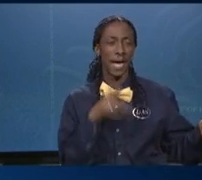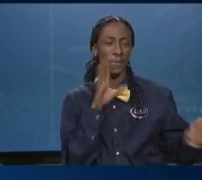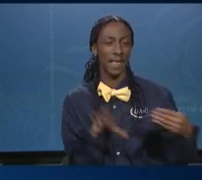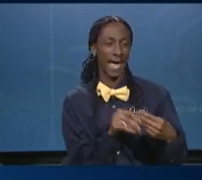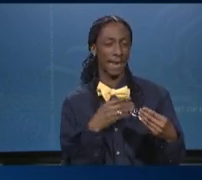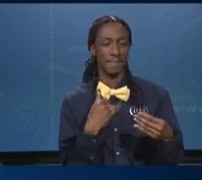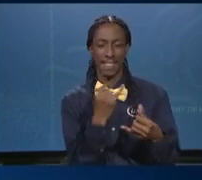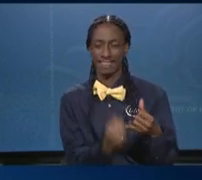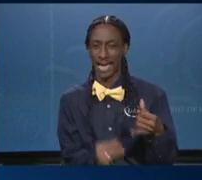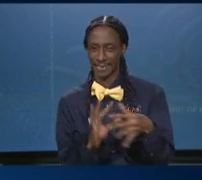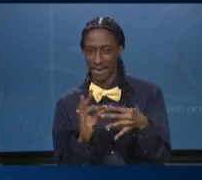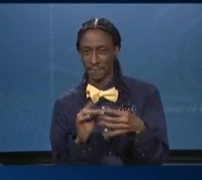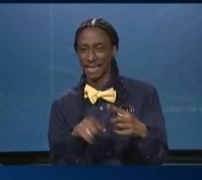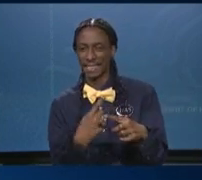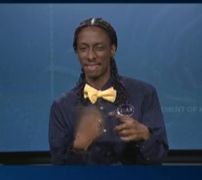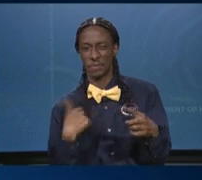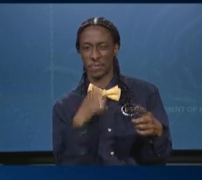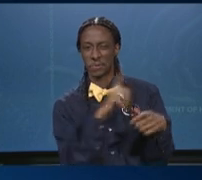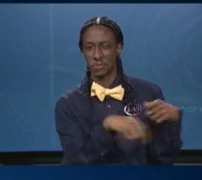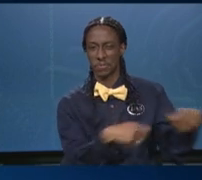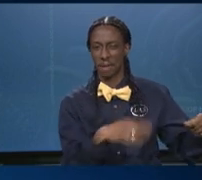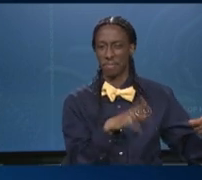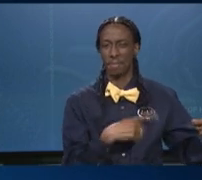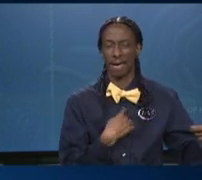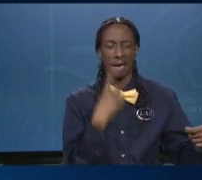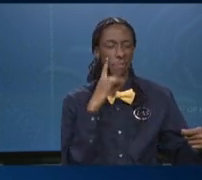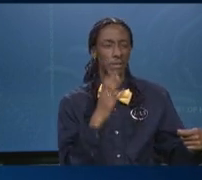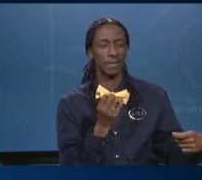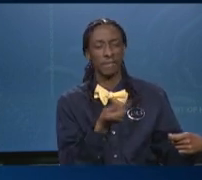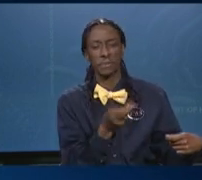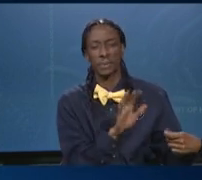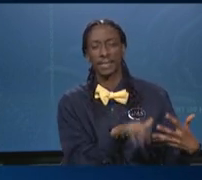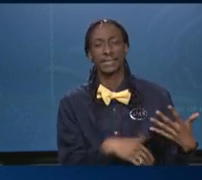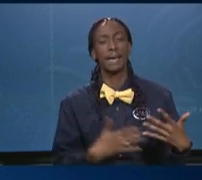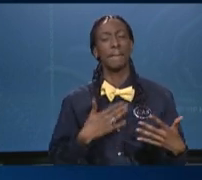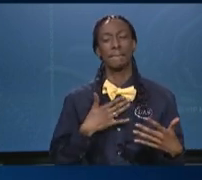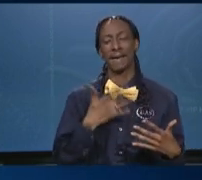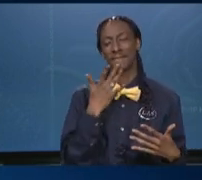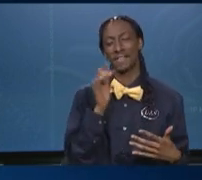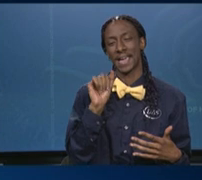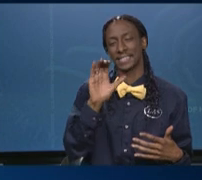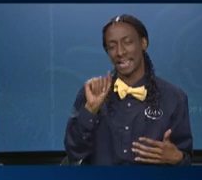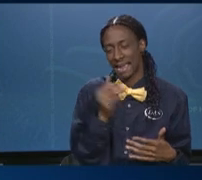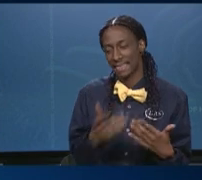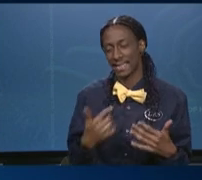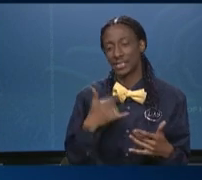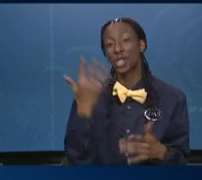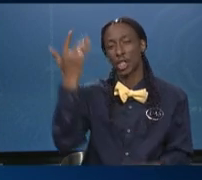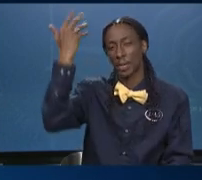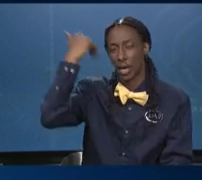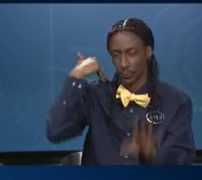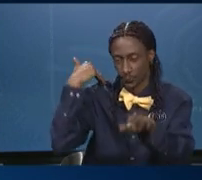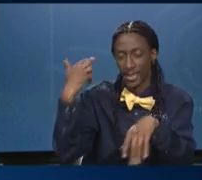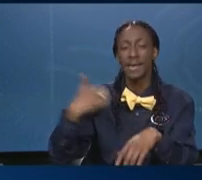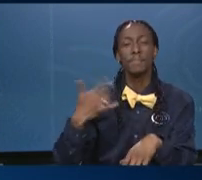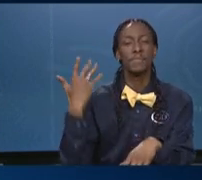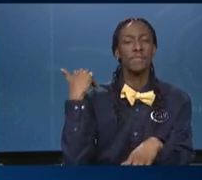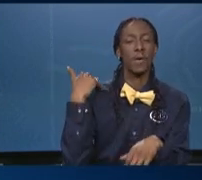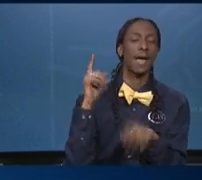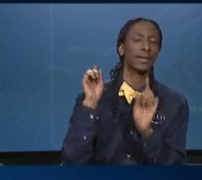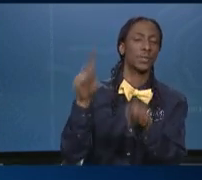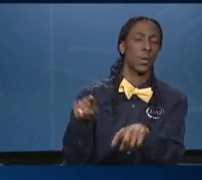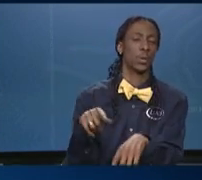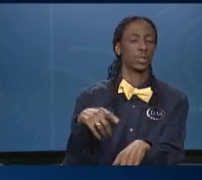thing and then we will wrap it up. I think a couple of things. One of my favorite ACA things is this is a long time ago. I used to like to go into